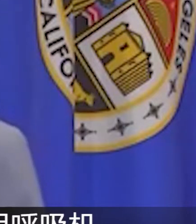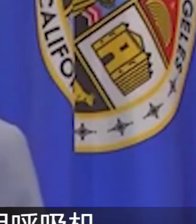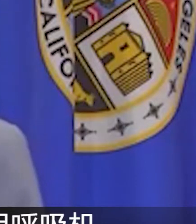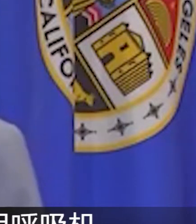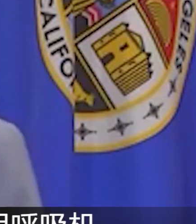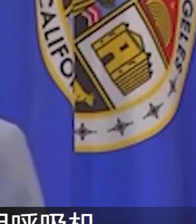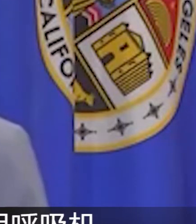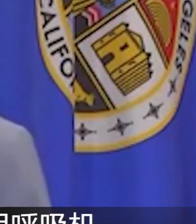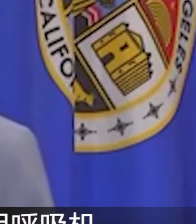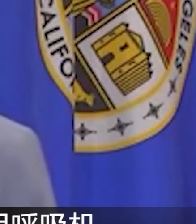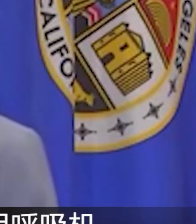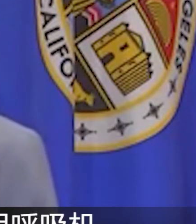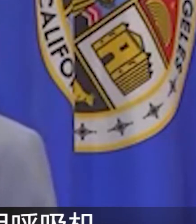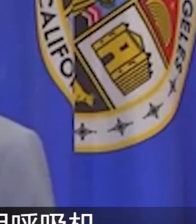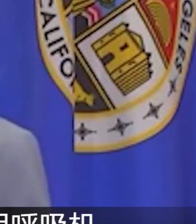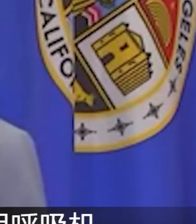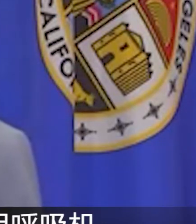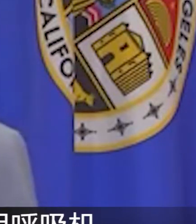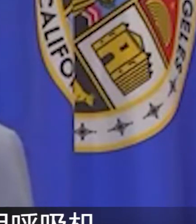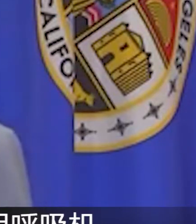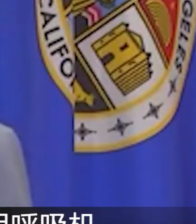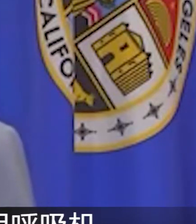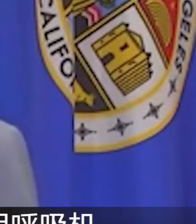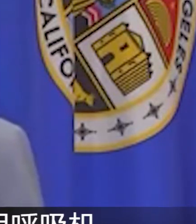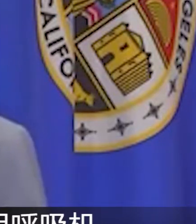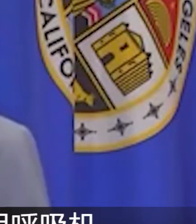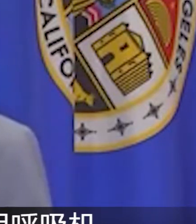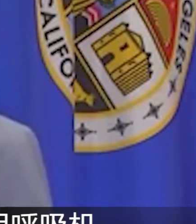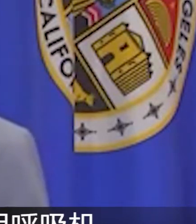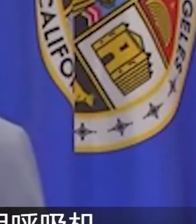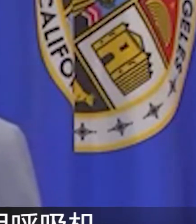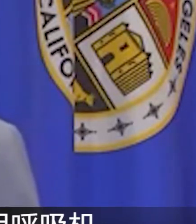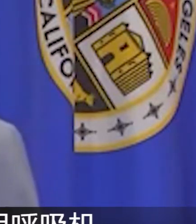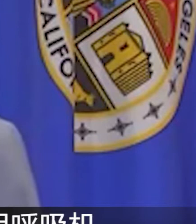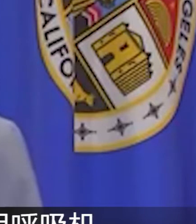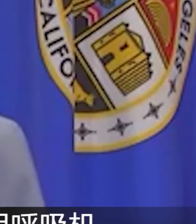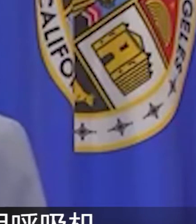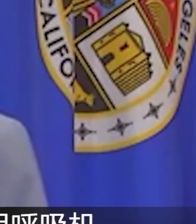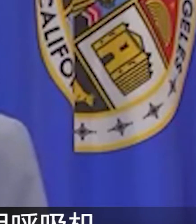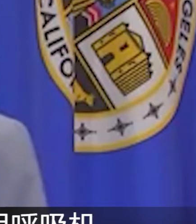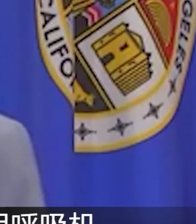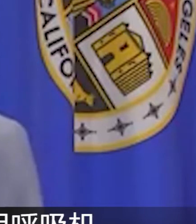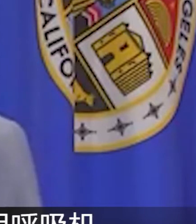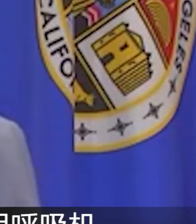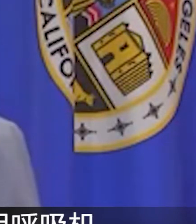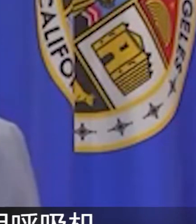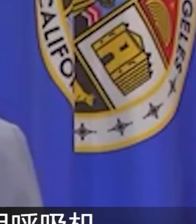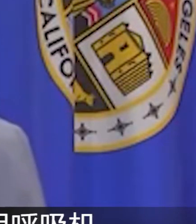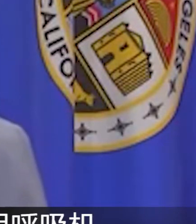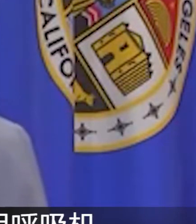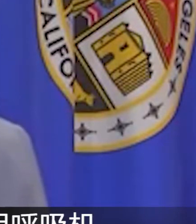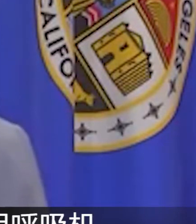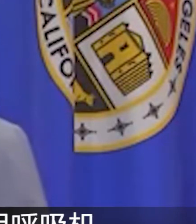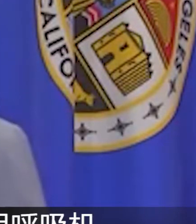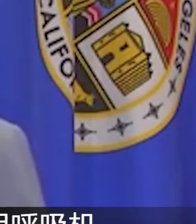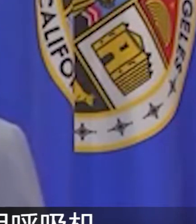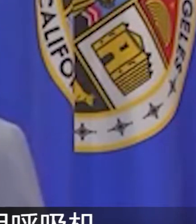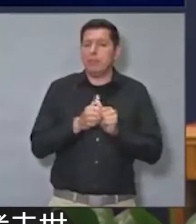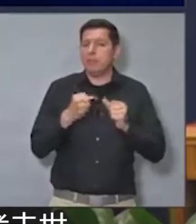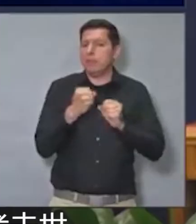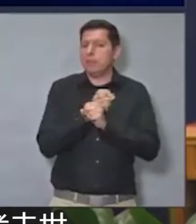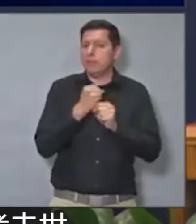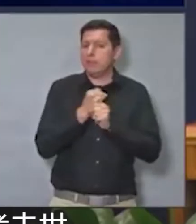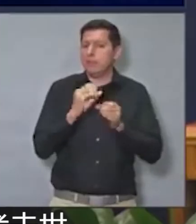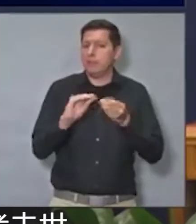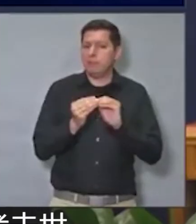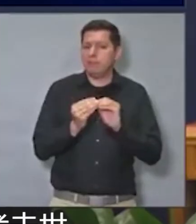people who are hospitalized are now in the ICU, and 17% of the people who are hospitalized are on ventilators.